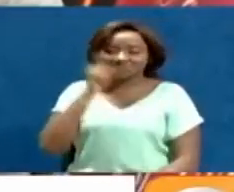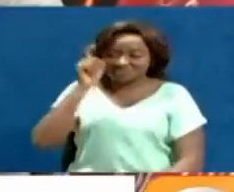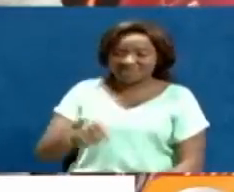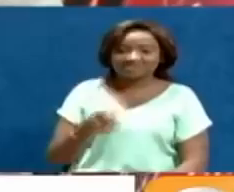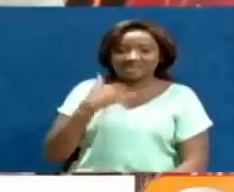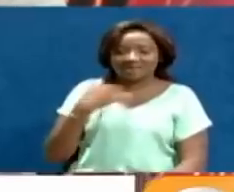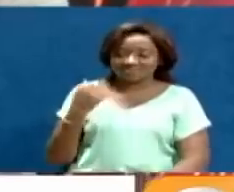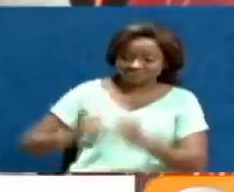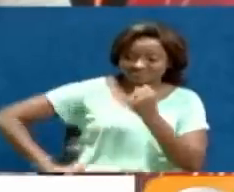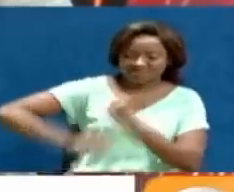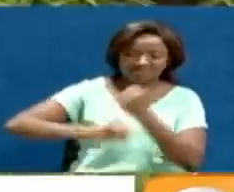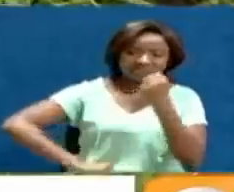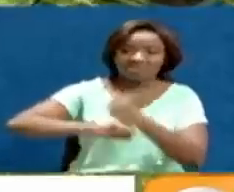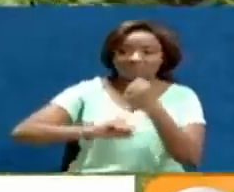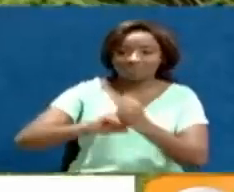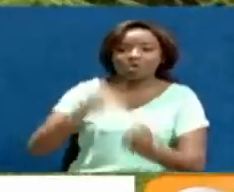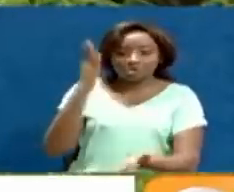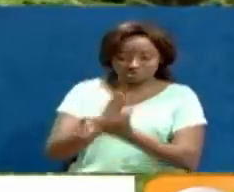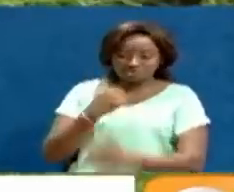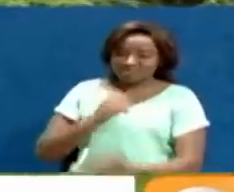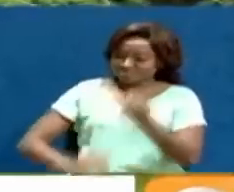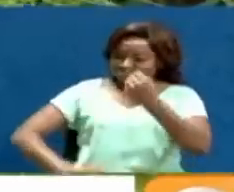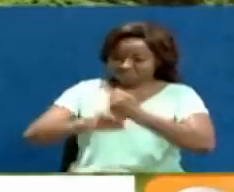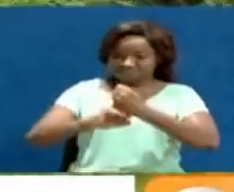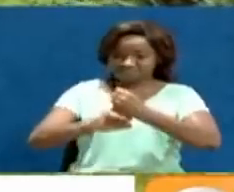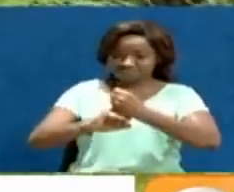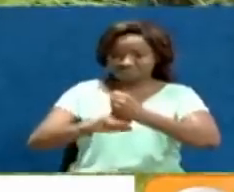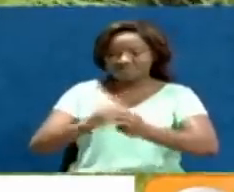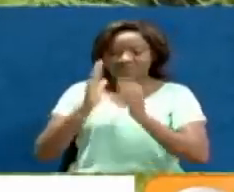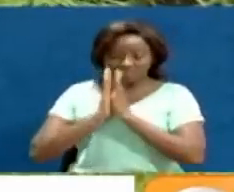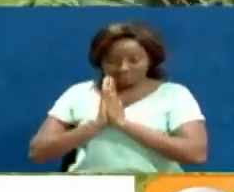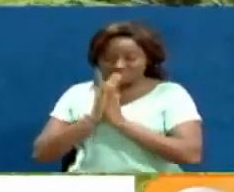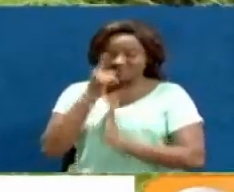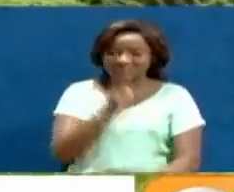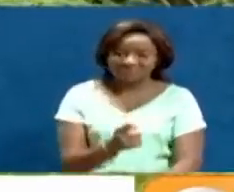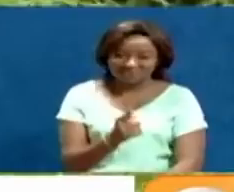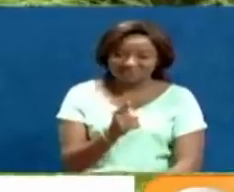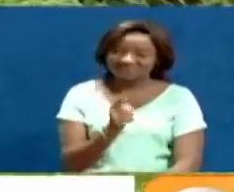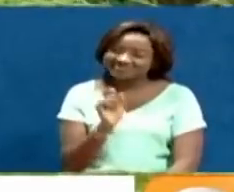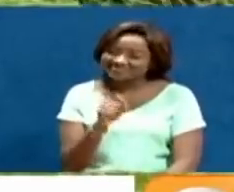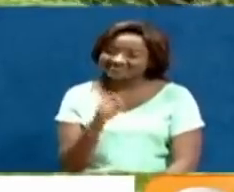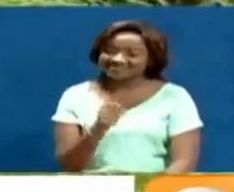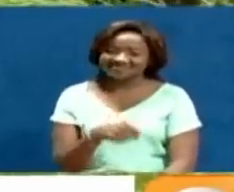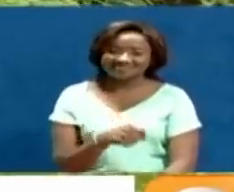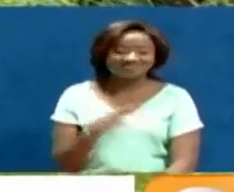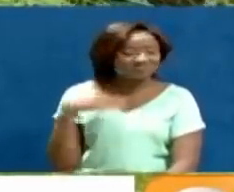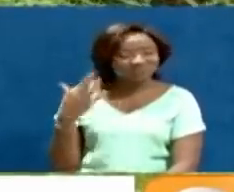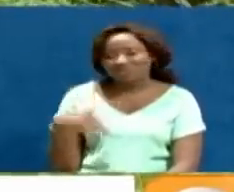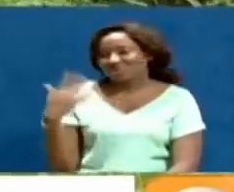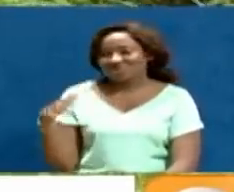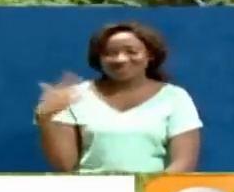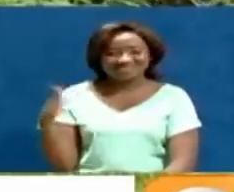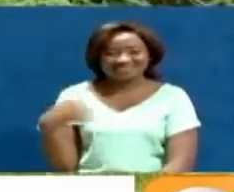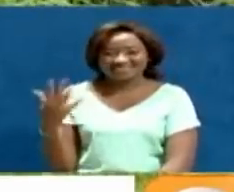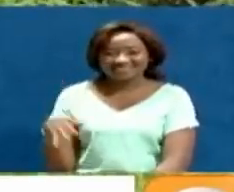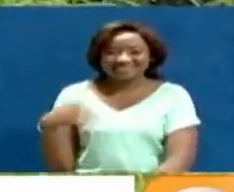play a certain role that many don't see. I know. I support him. I pray for him. Yeah. All the time,